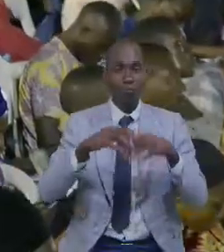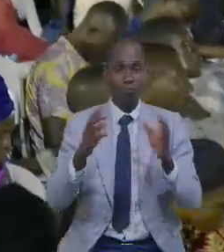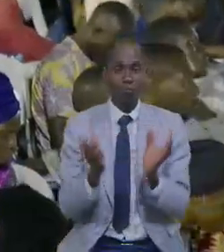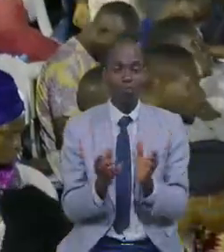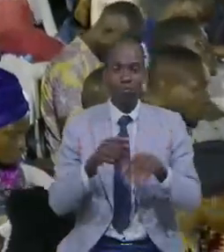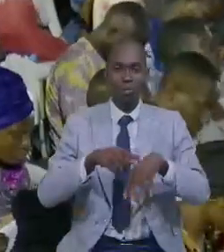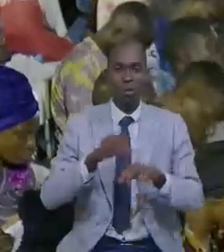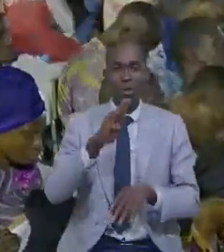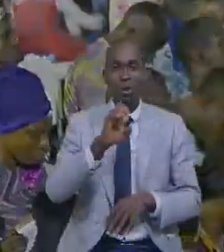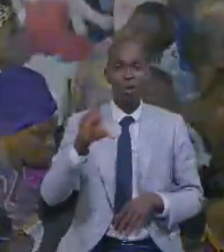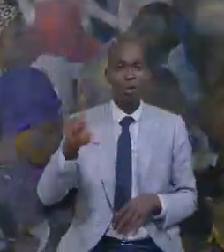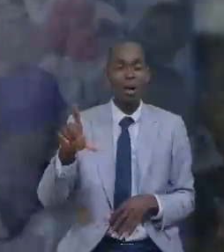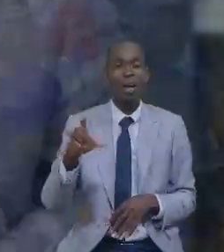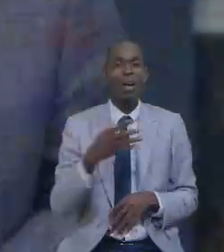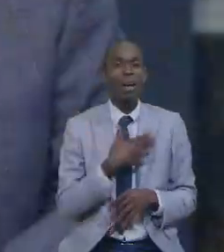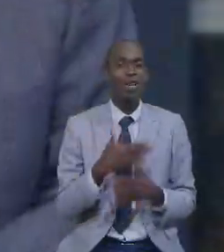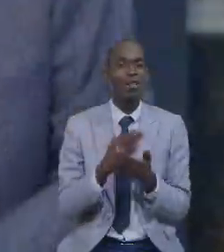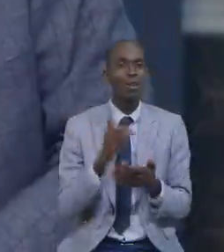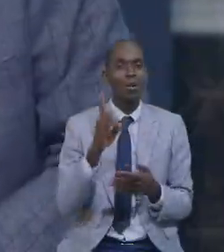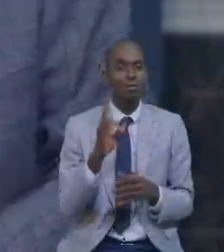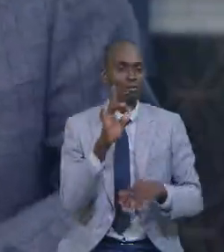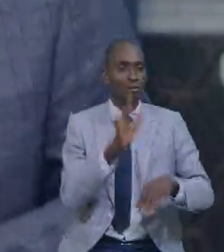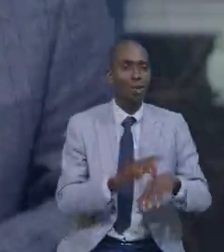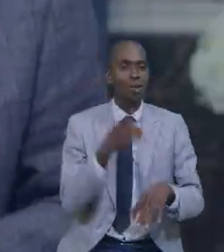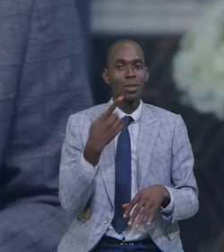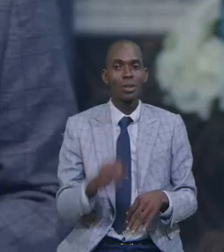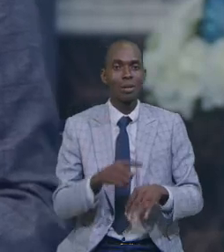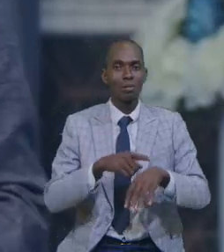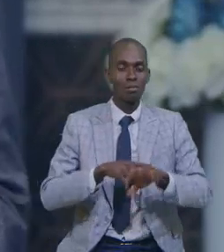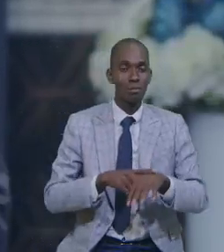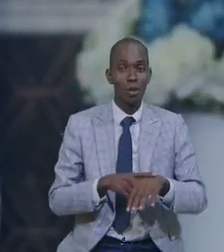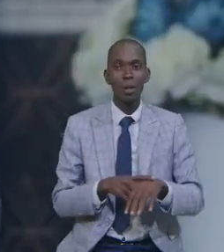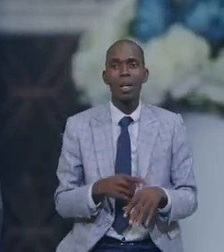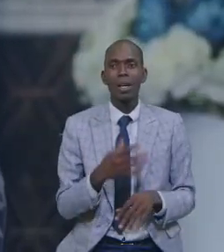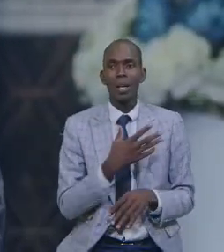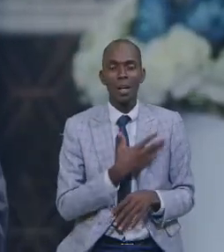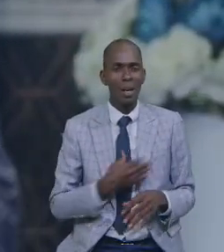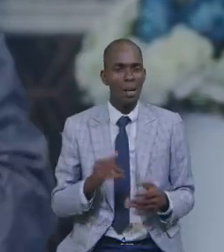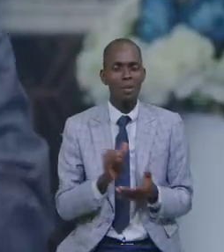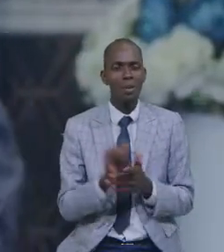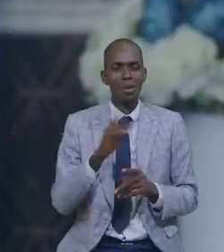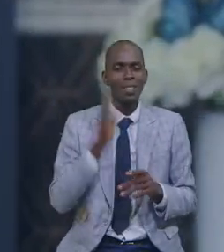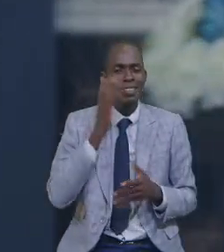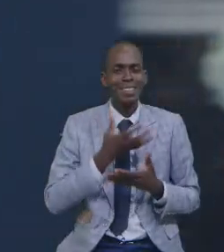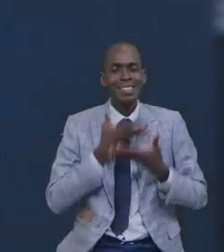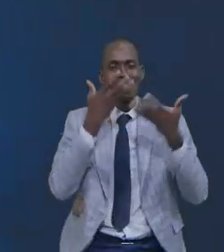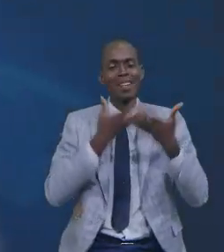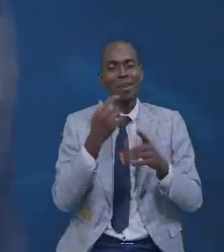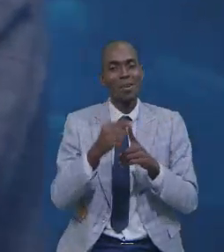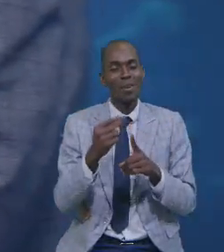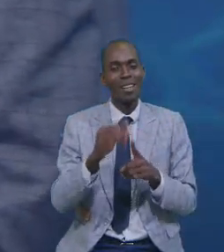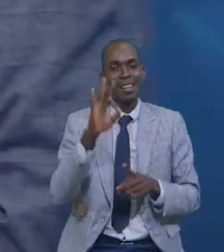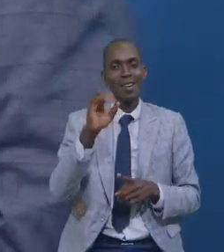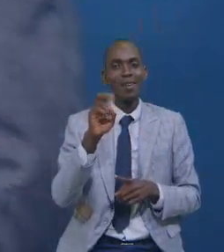field, and somebody touches the ball, only his leg should have touched. They say, foul, foul. And Satan